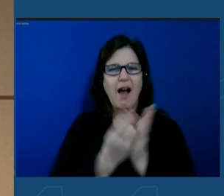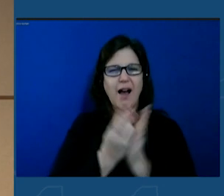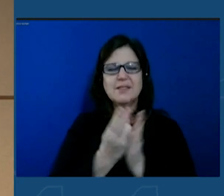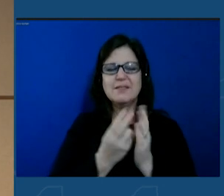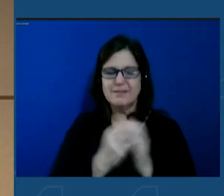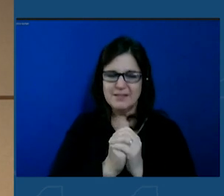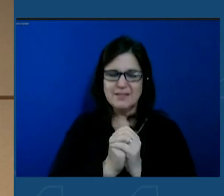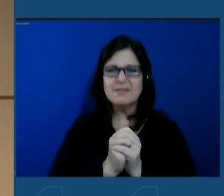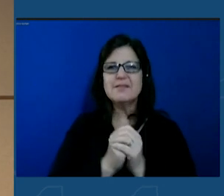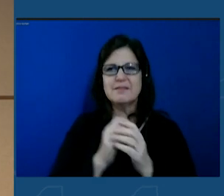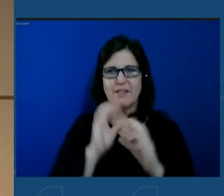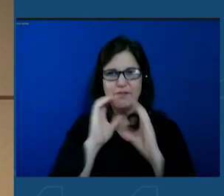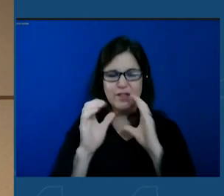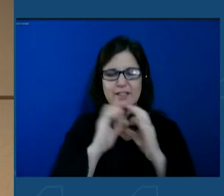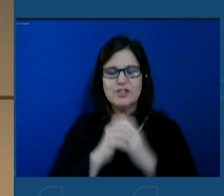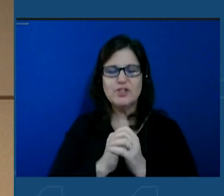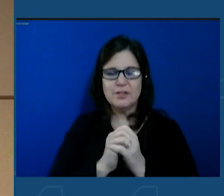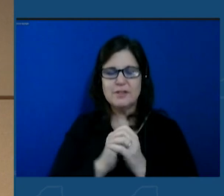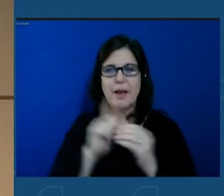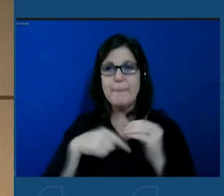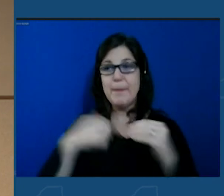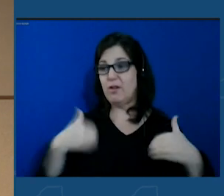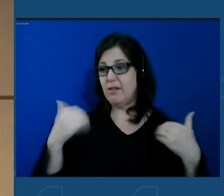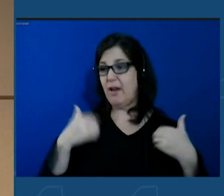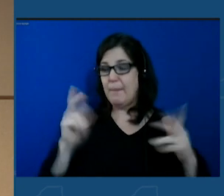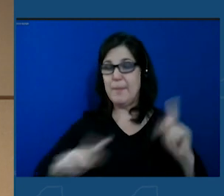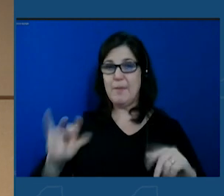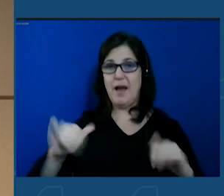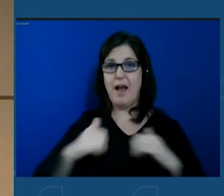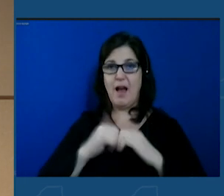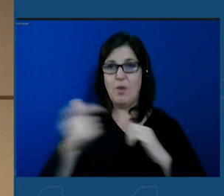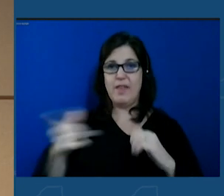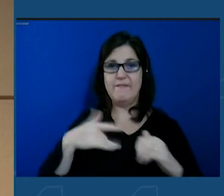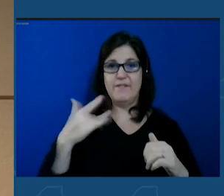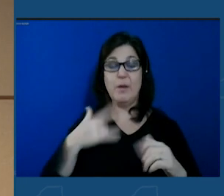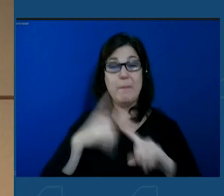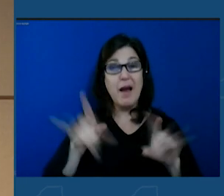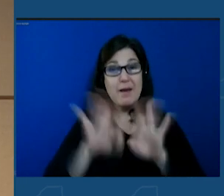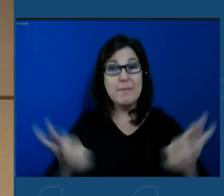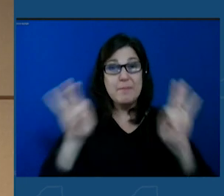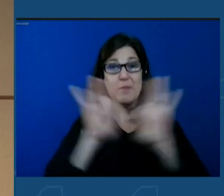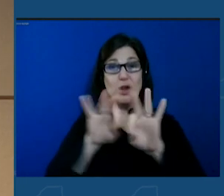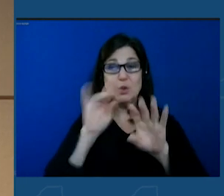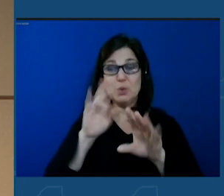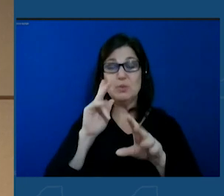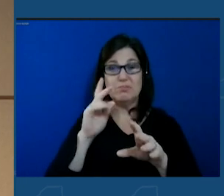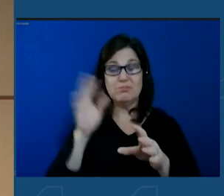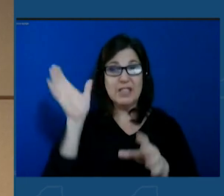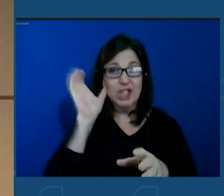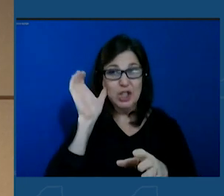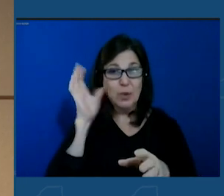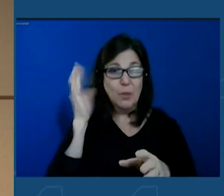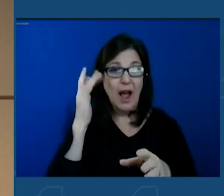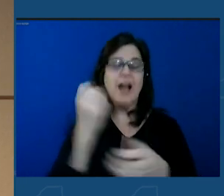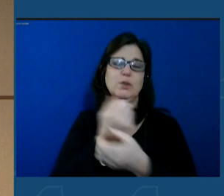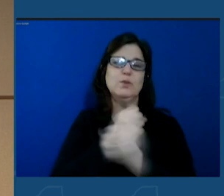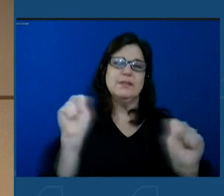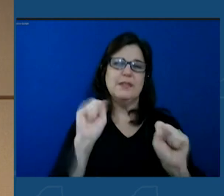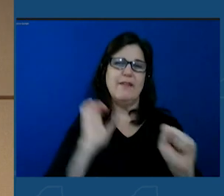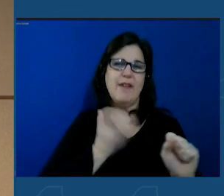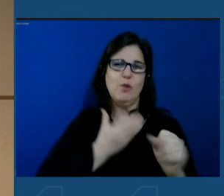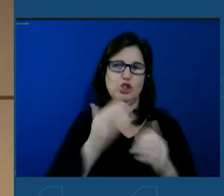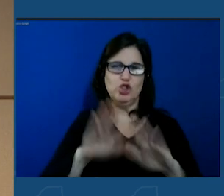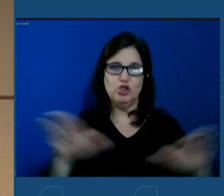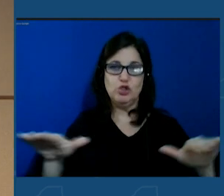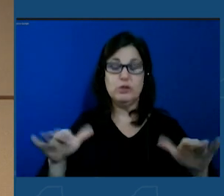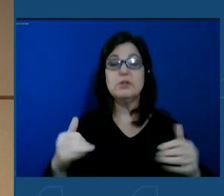is a conversation we must have in order to save our children. So let's start with the numbers. Today,